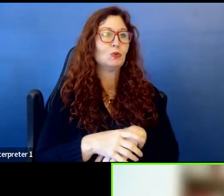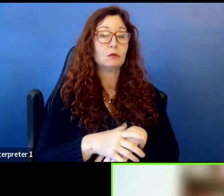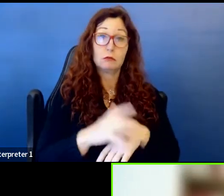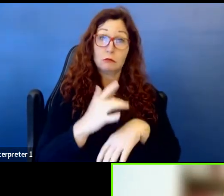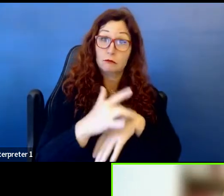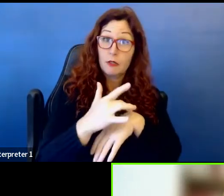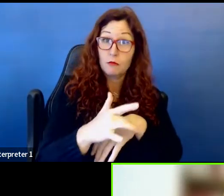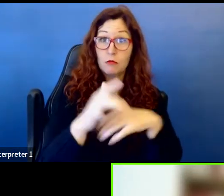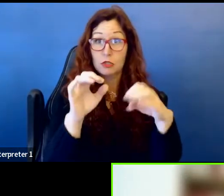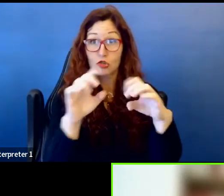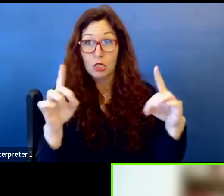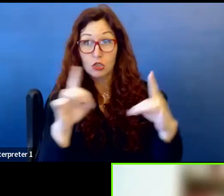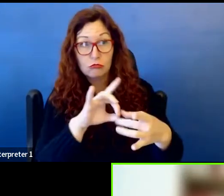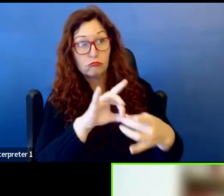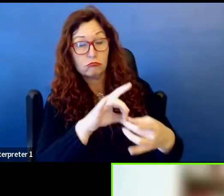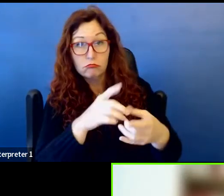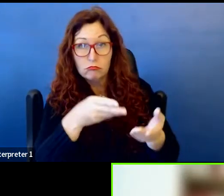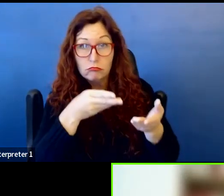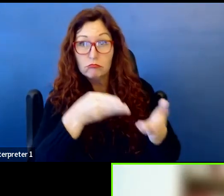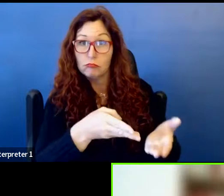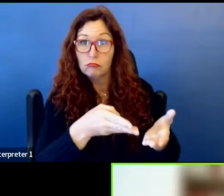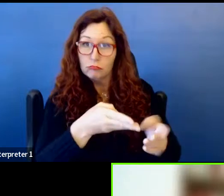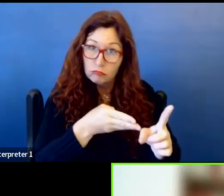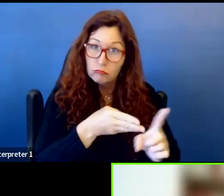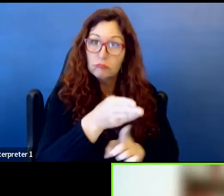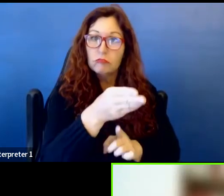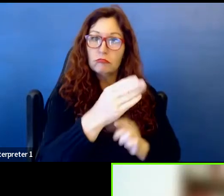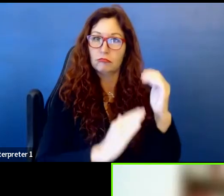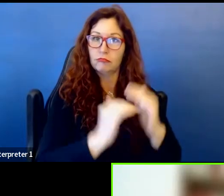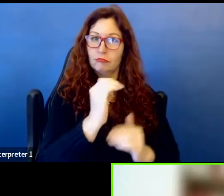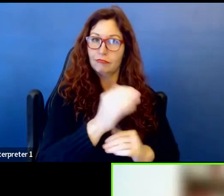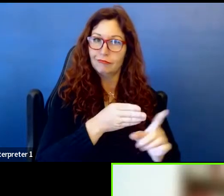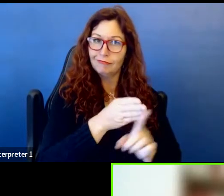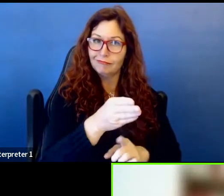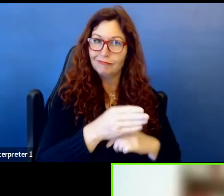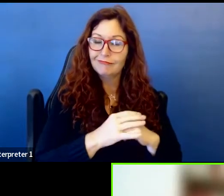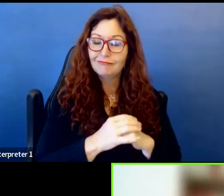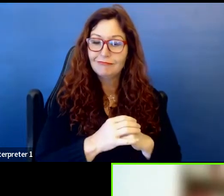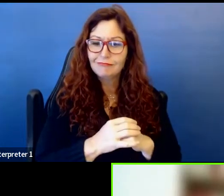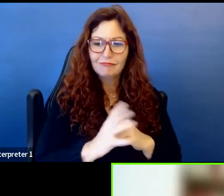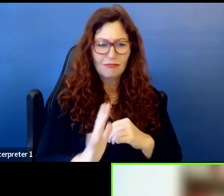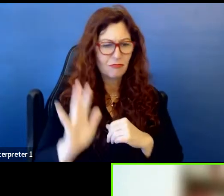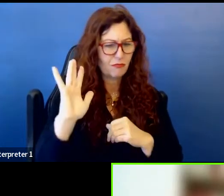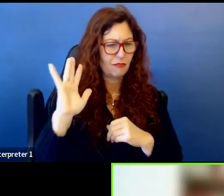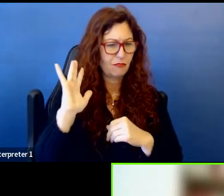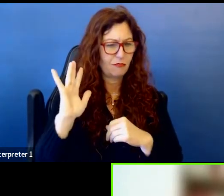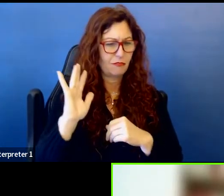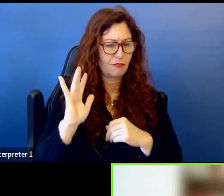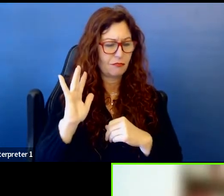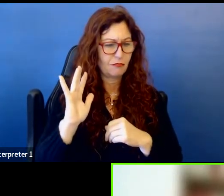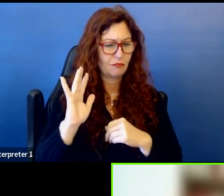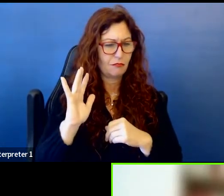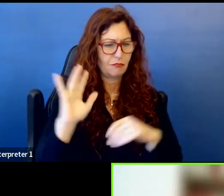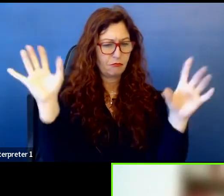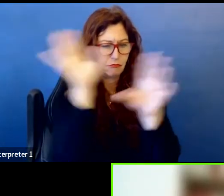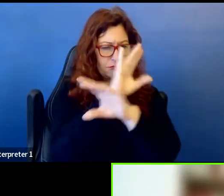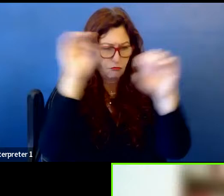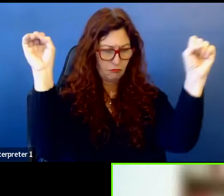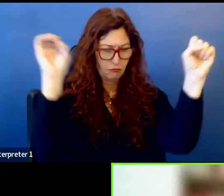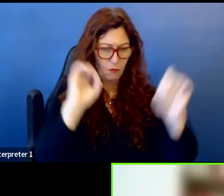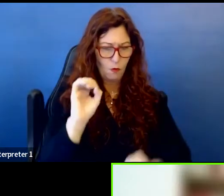examples um and i think in the during the um obama administration the